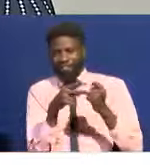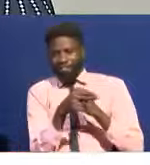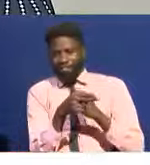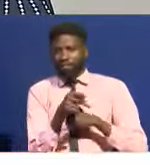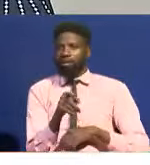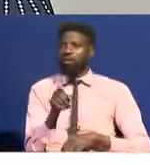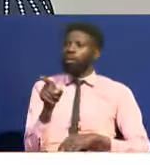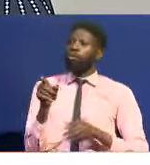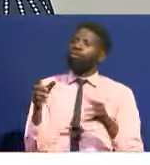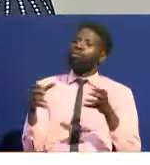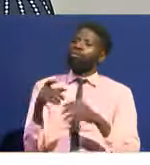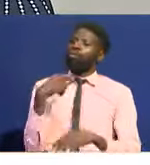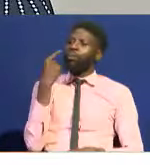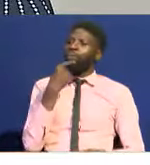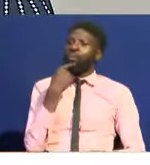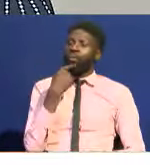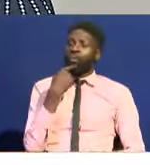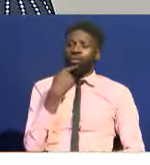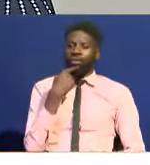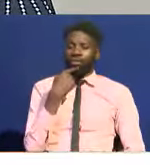retired medics